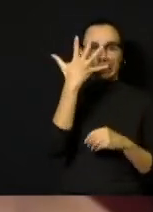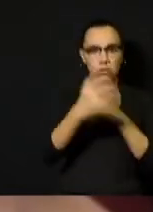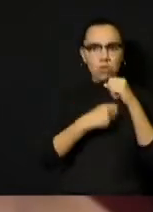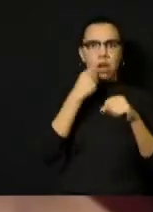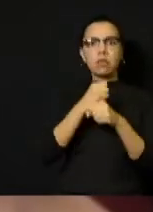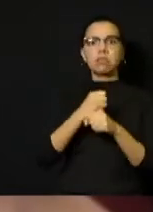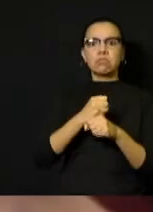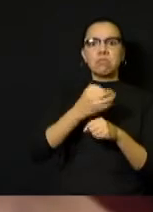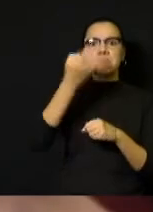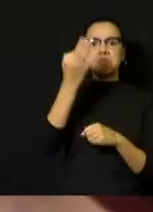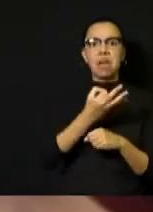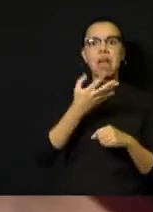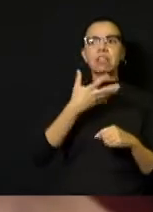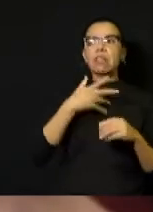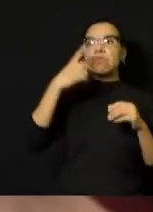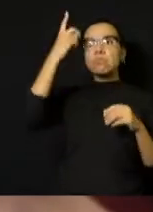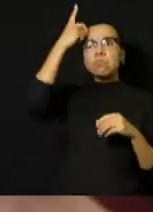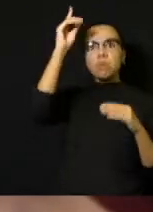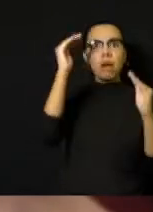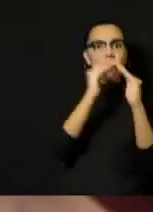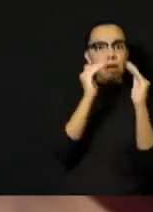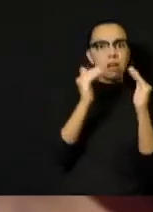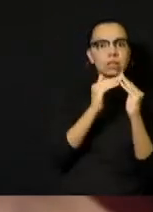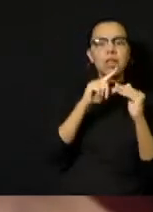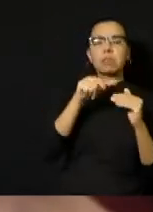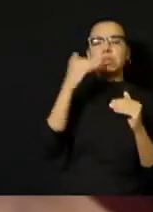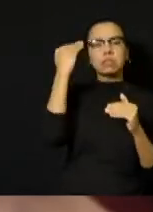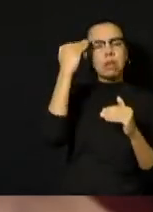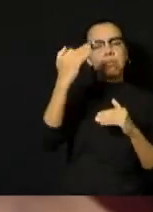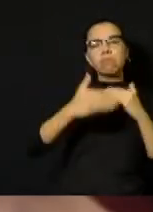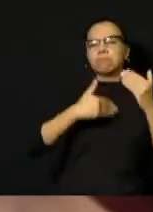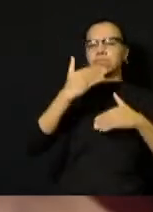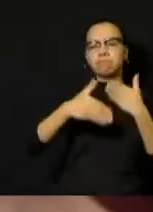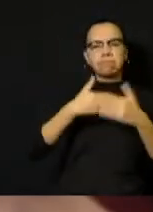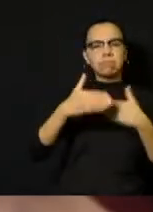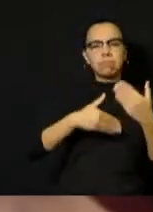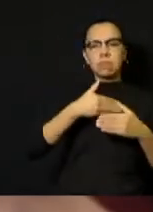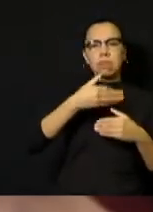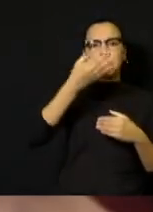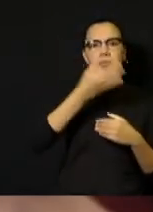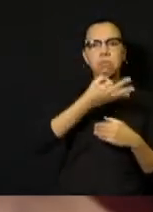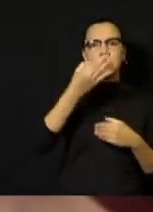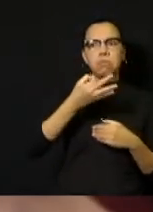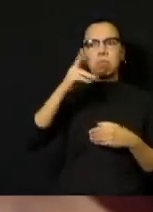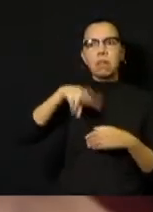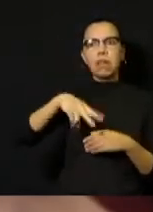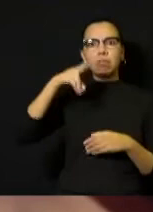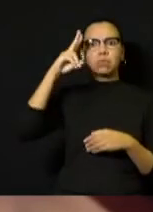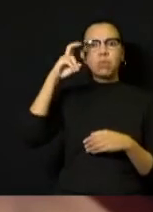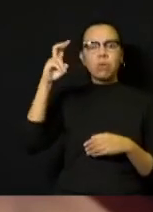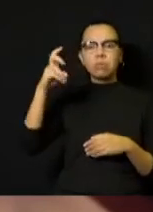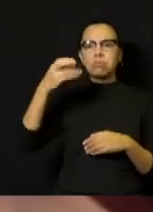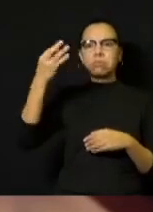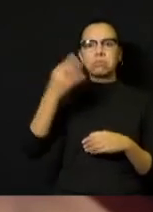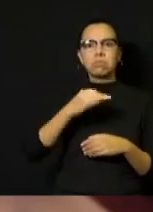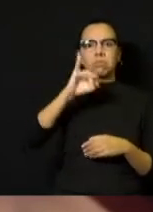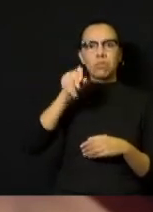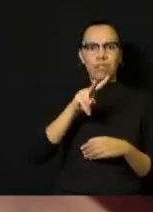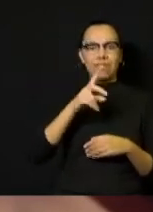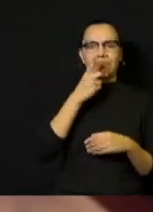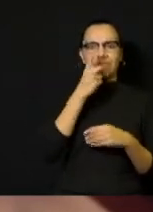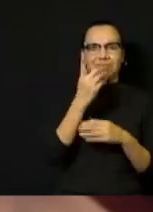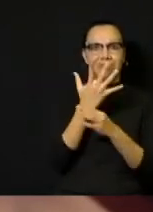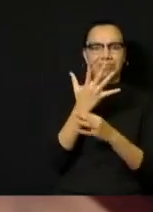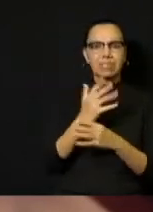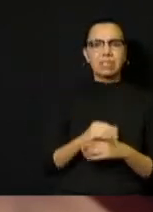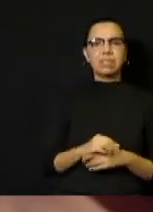5 years, I had a house, and time passed, and many dreams came through. Many of the